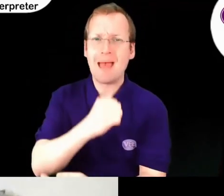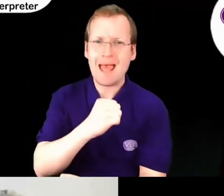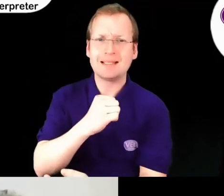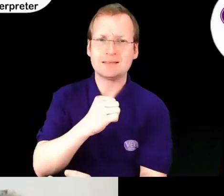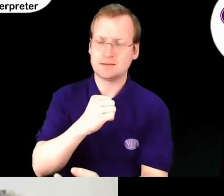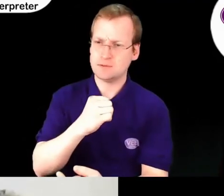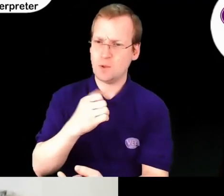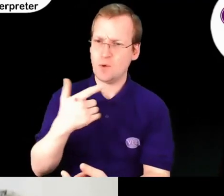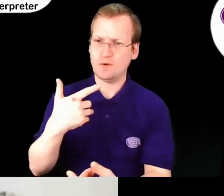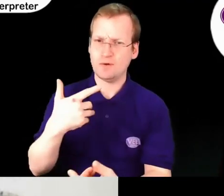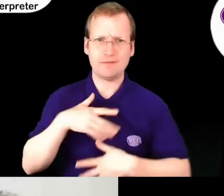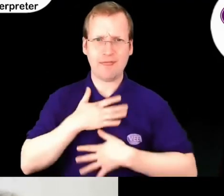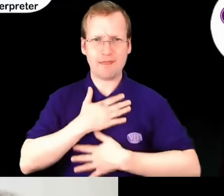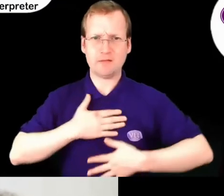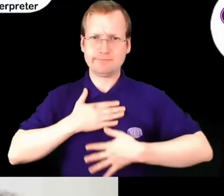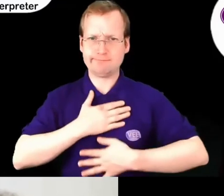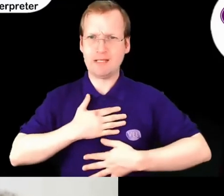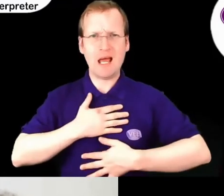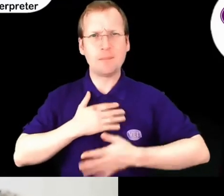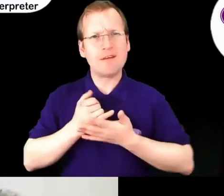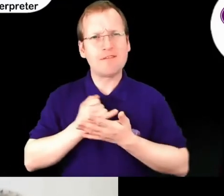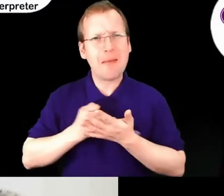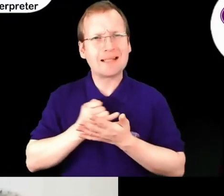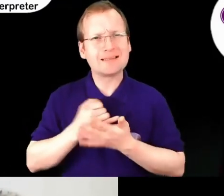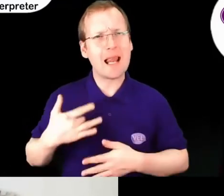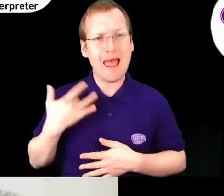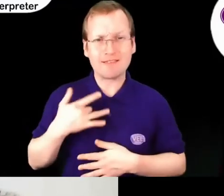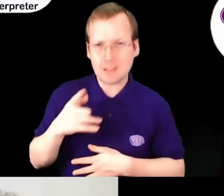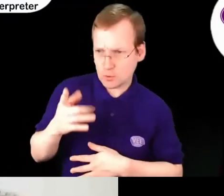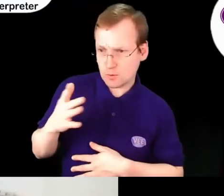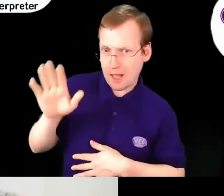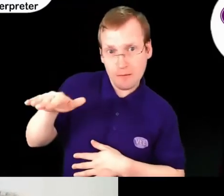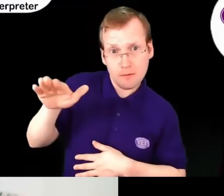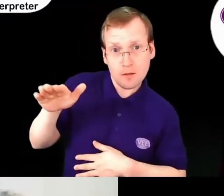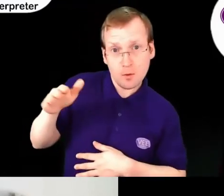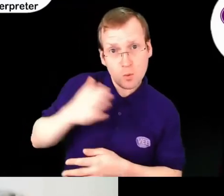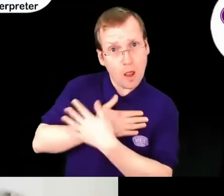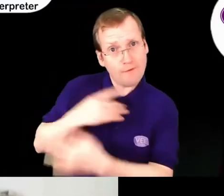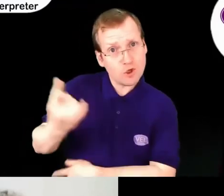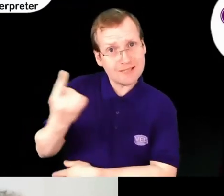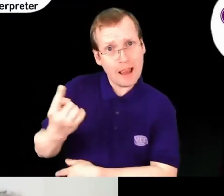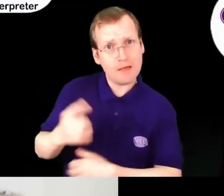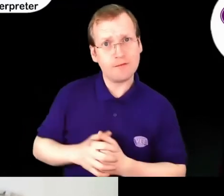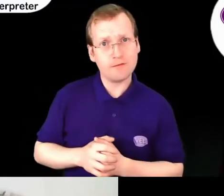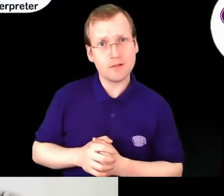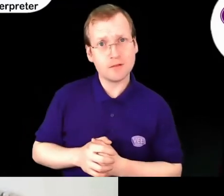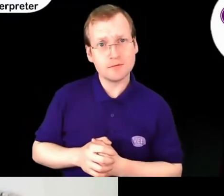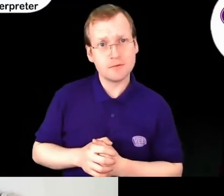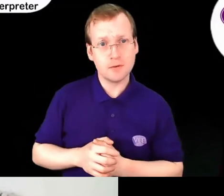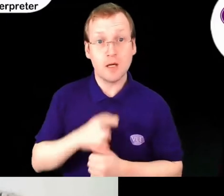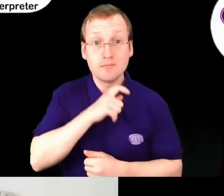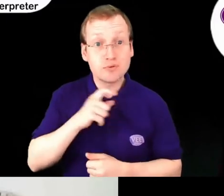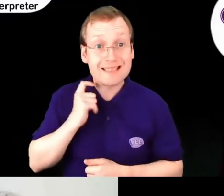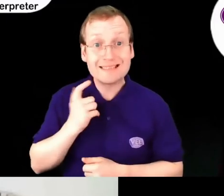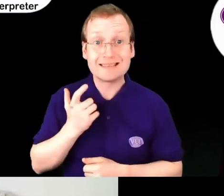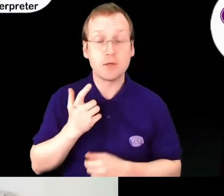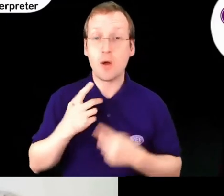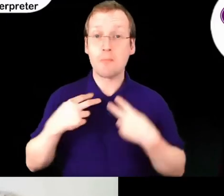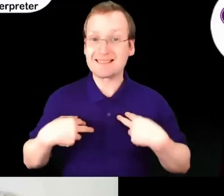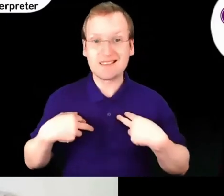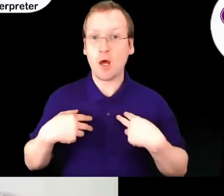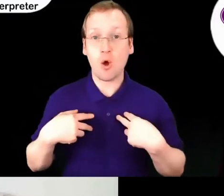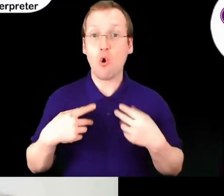in a bit of a mess, and sometimes I'll say to them, "Do you love yourself?" And these can be priests and pastors as well as lay